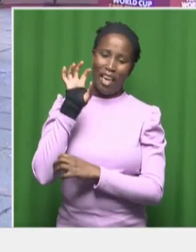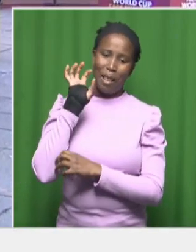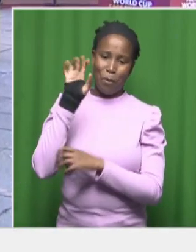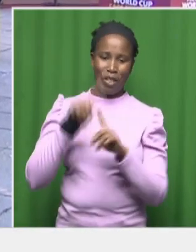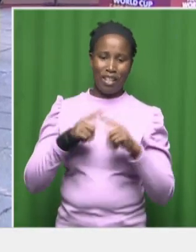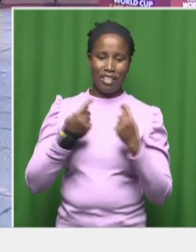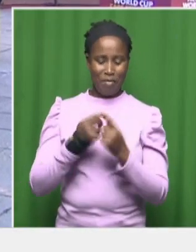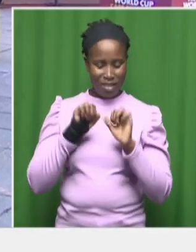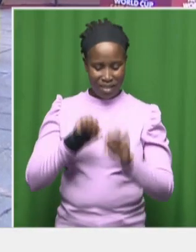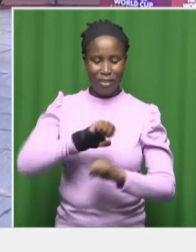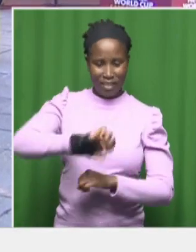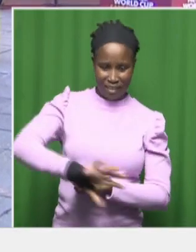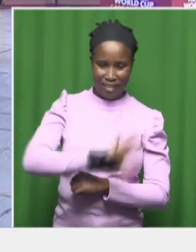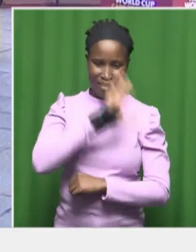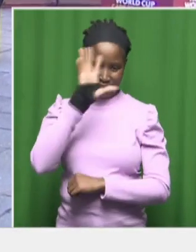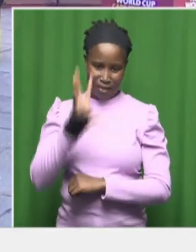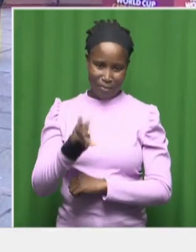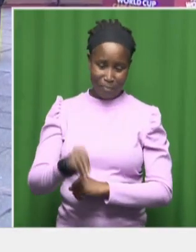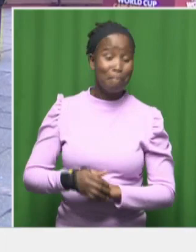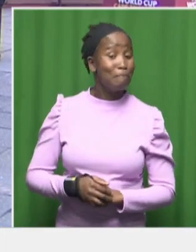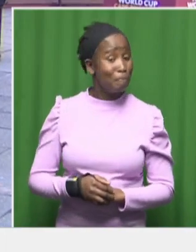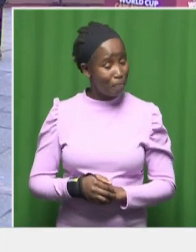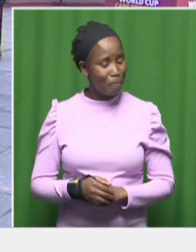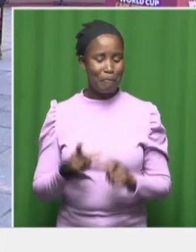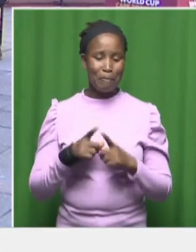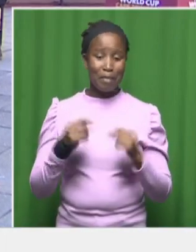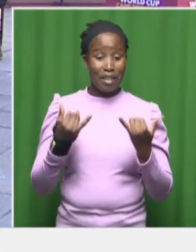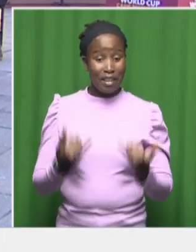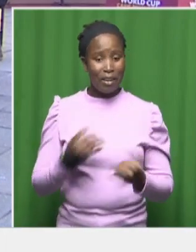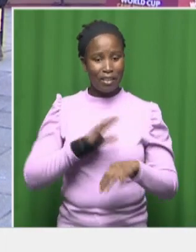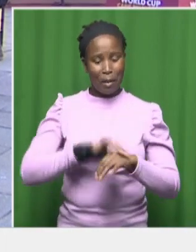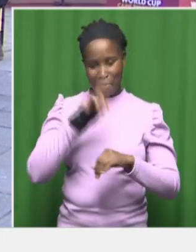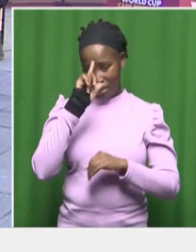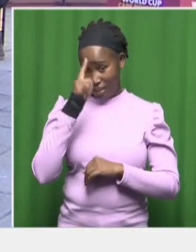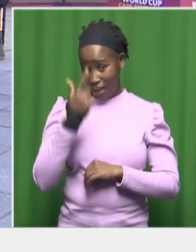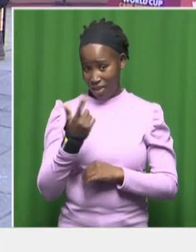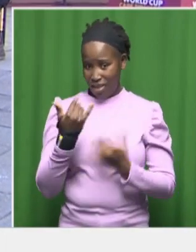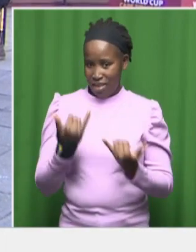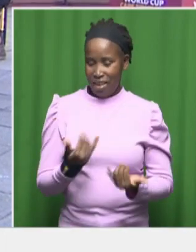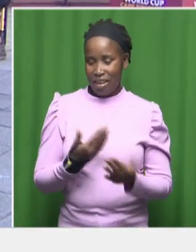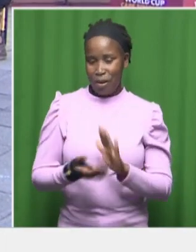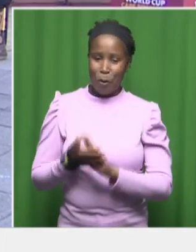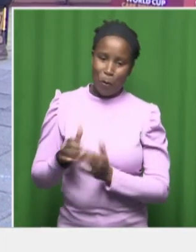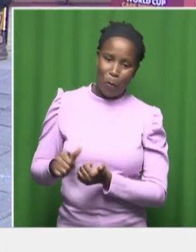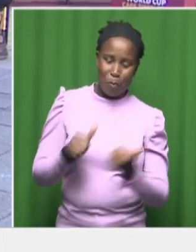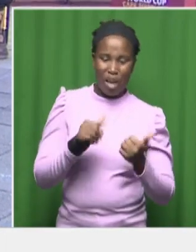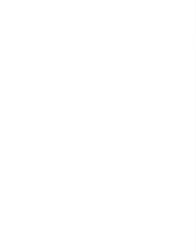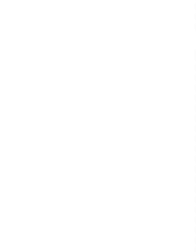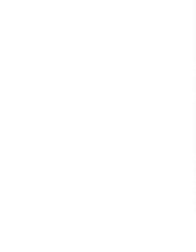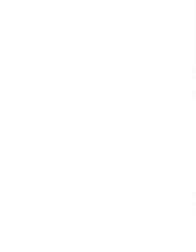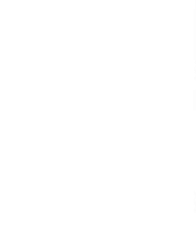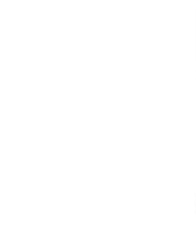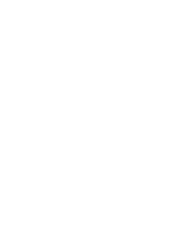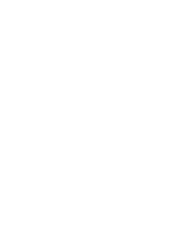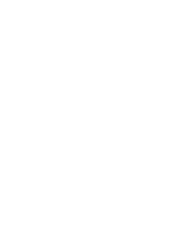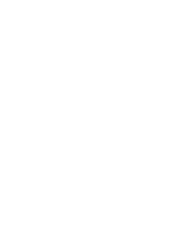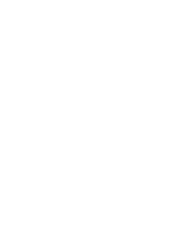South Africa. All right. It is 7 o'clock, and we're going to take you back to studio for the news with Leanne.